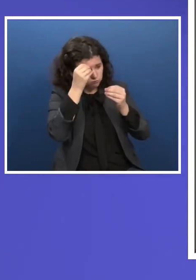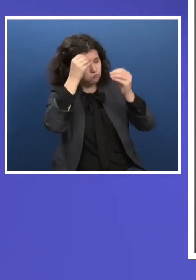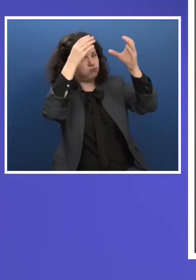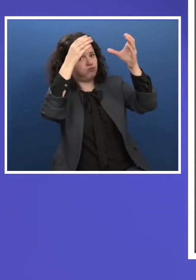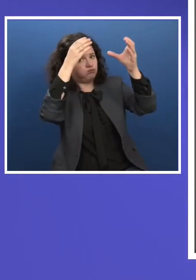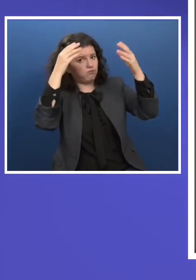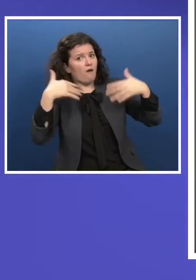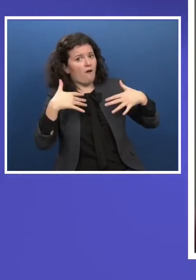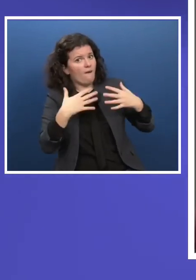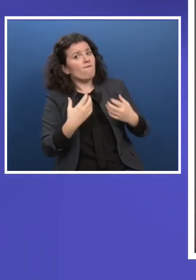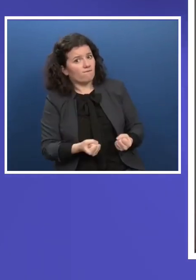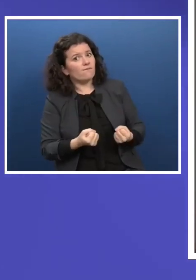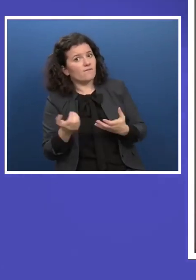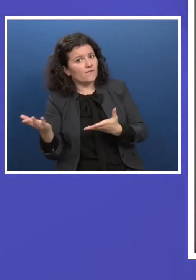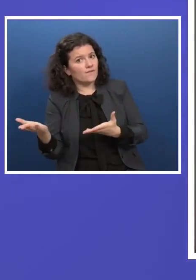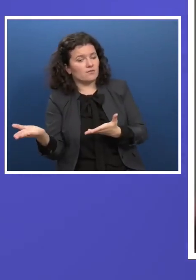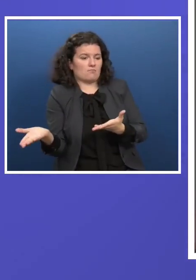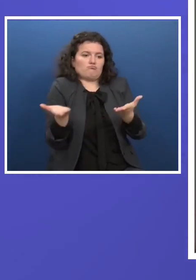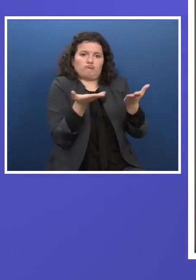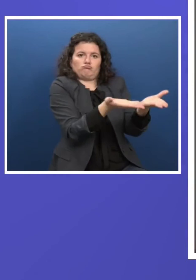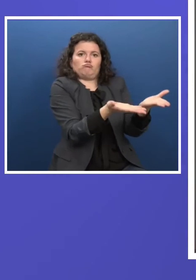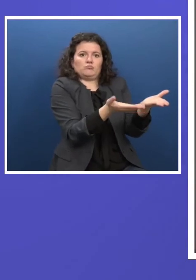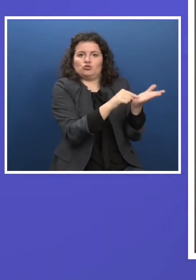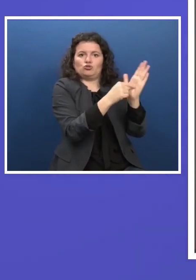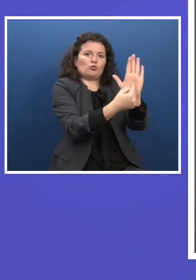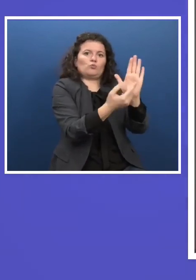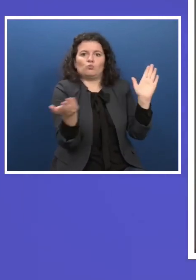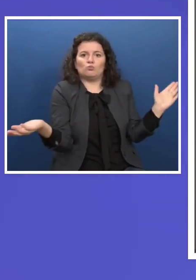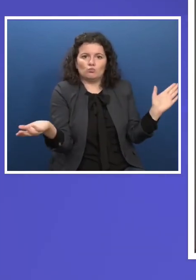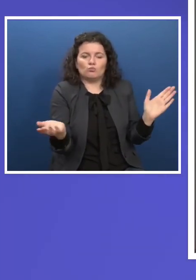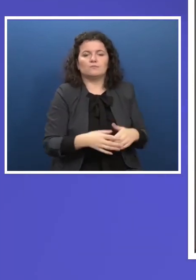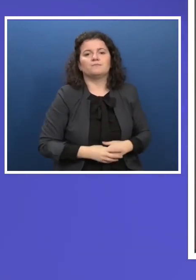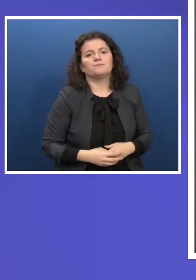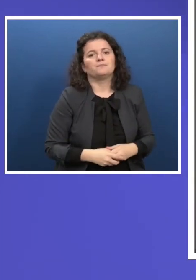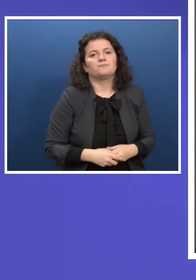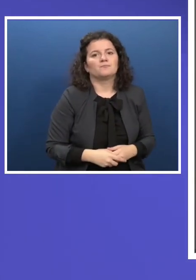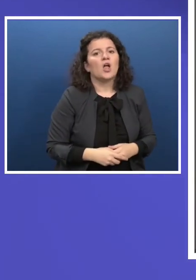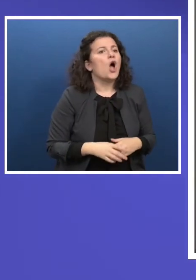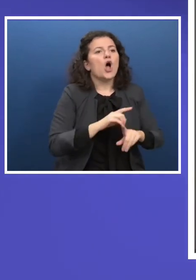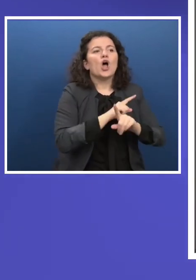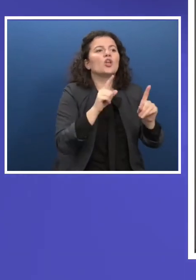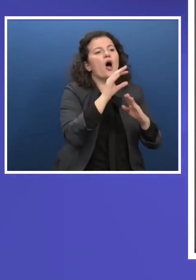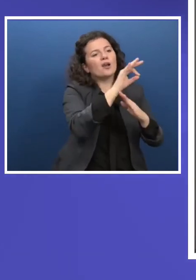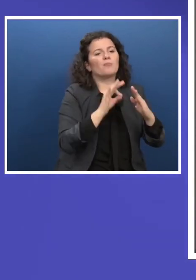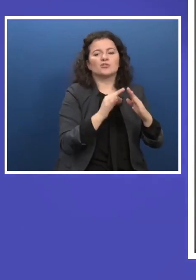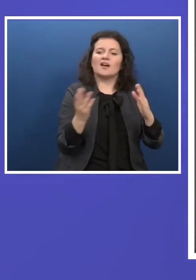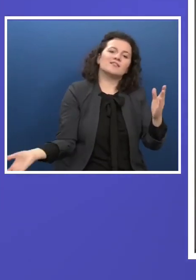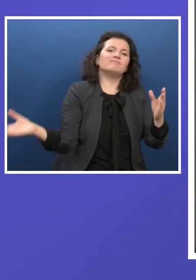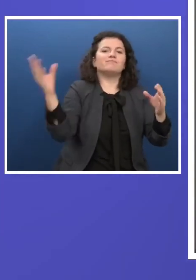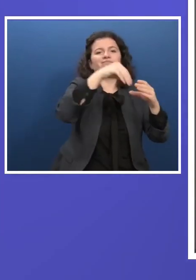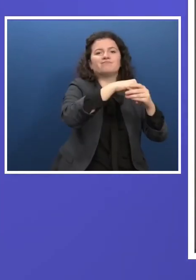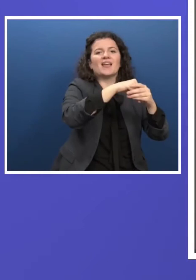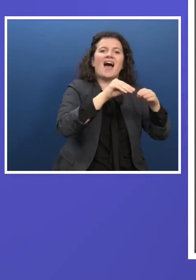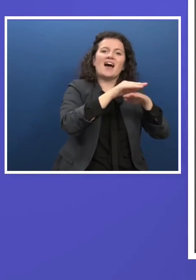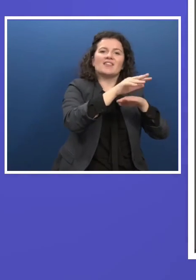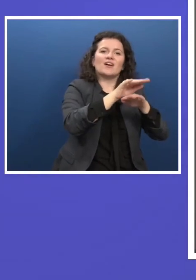only that we pick up some of the women's into the to the advisory boards and so on. But